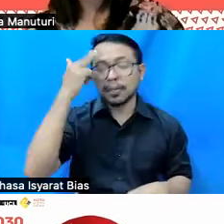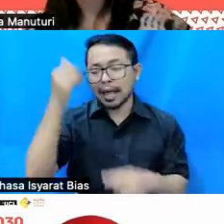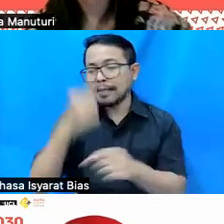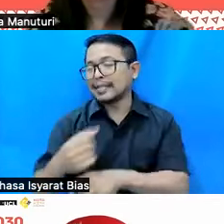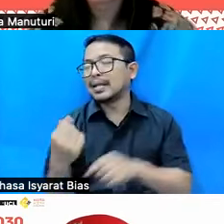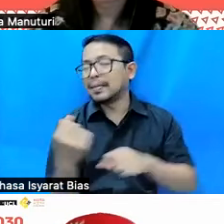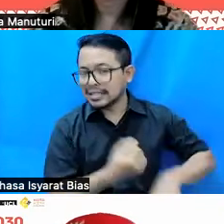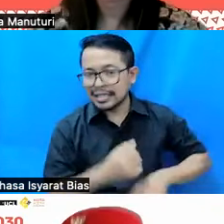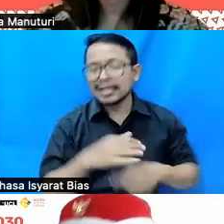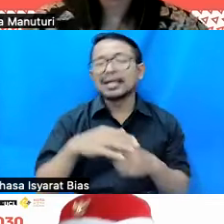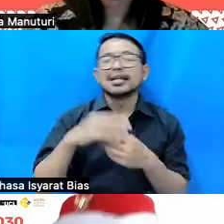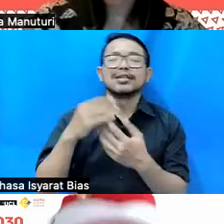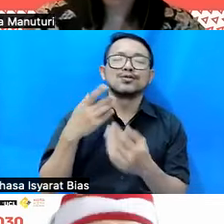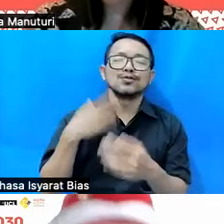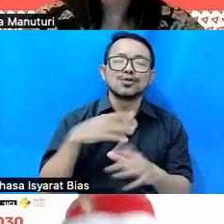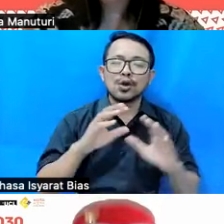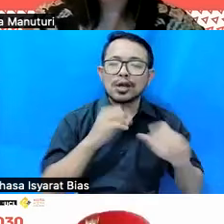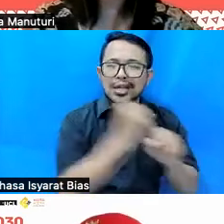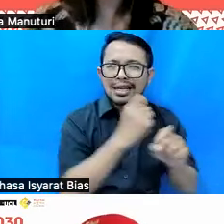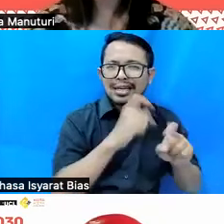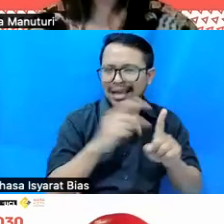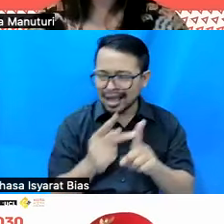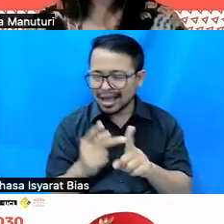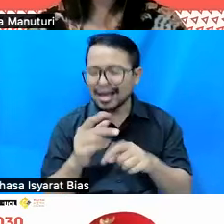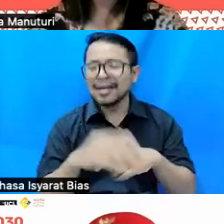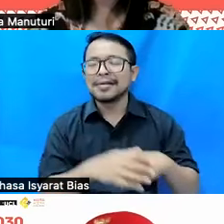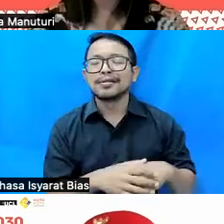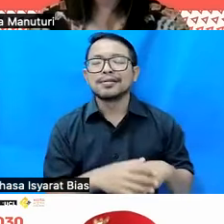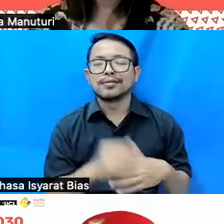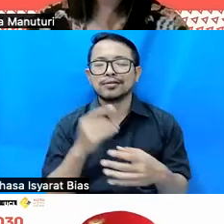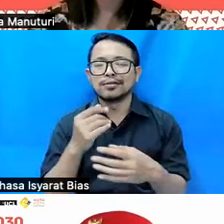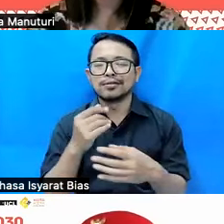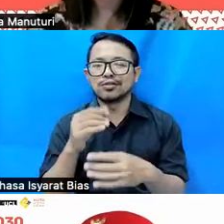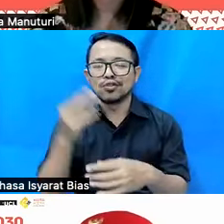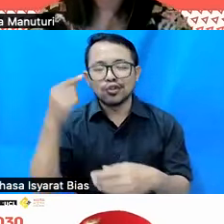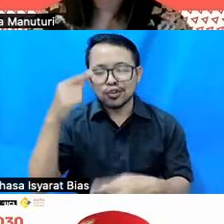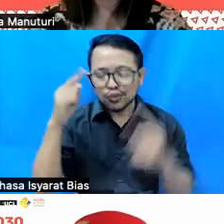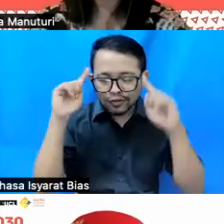supporting system, the city of Surakarta and Banjarmasin, as well as the